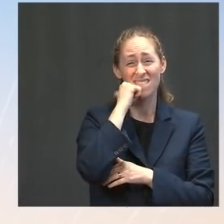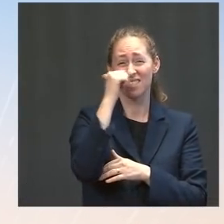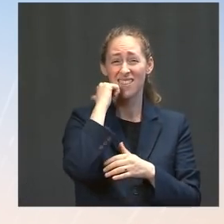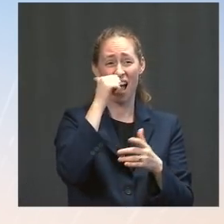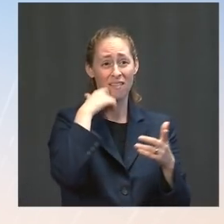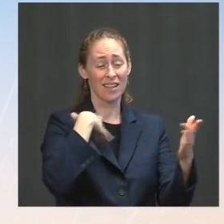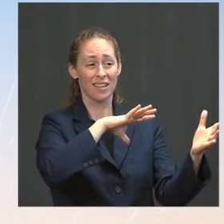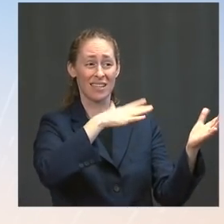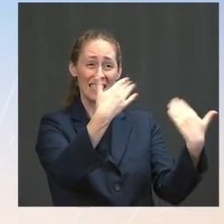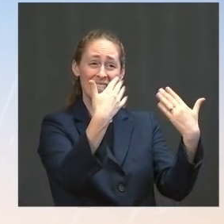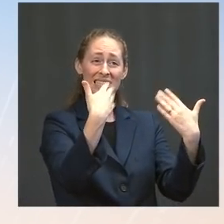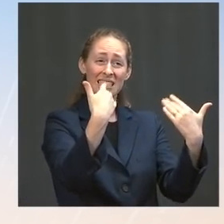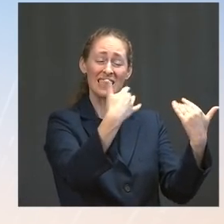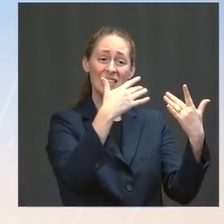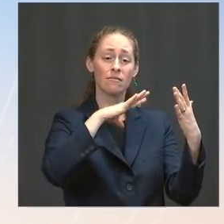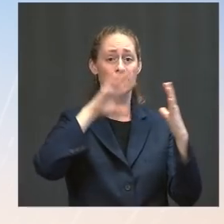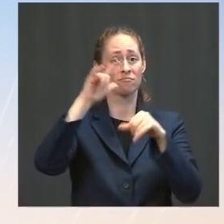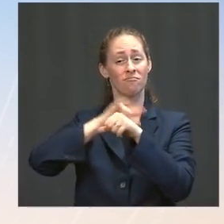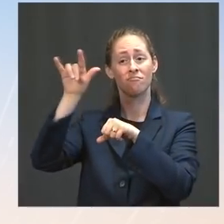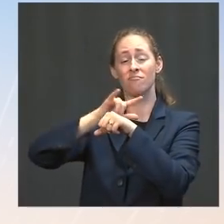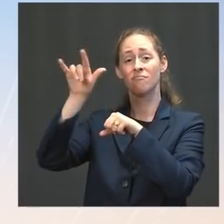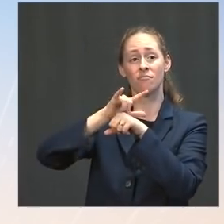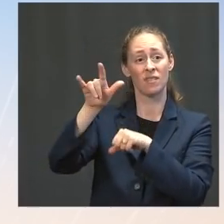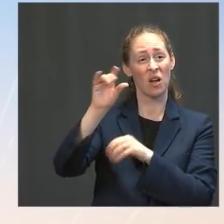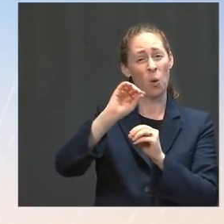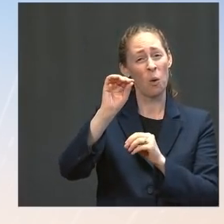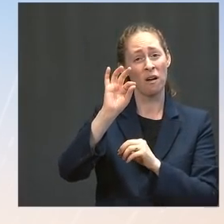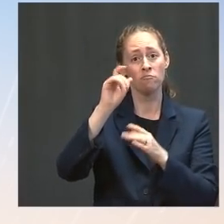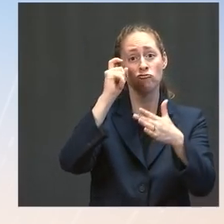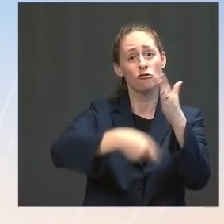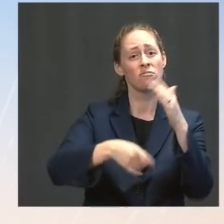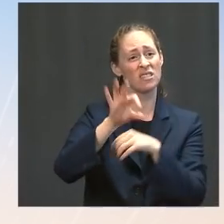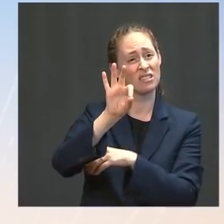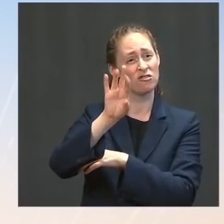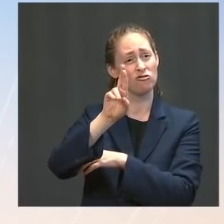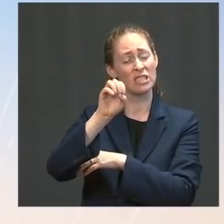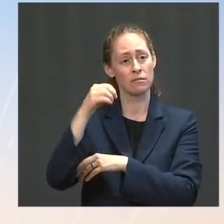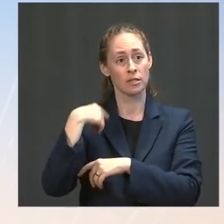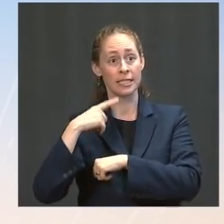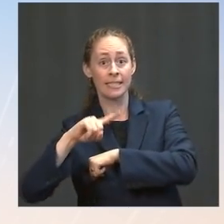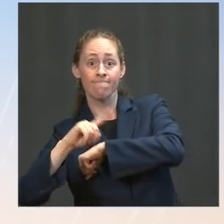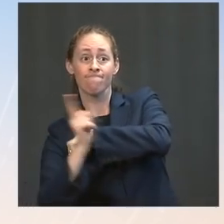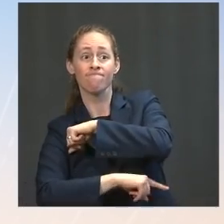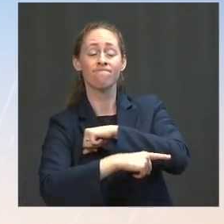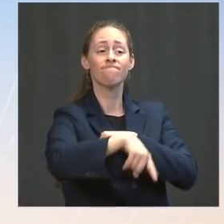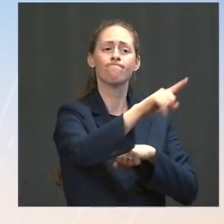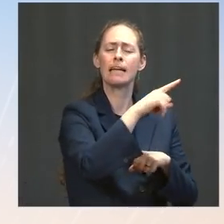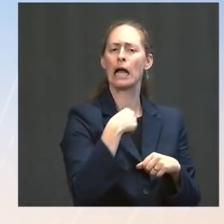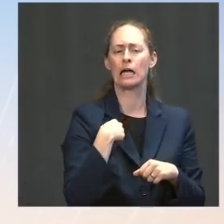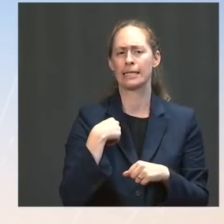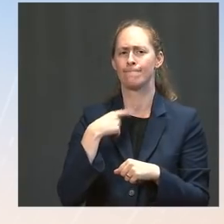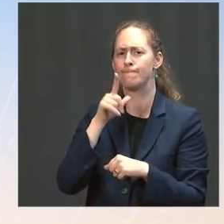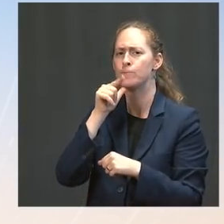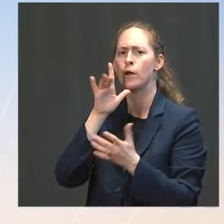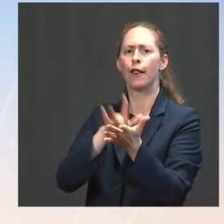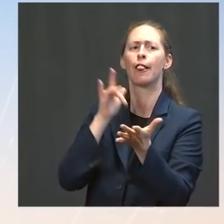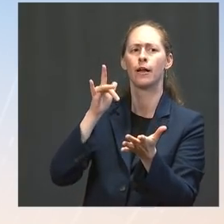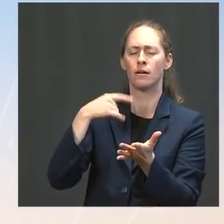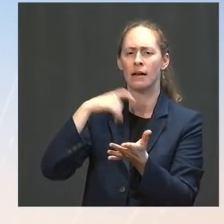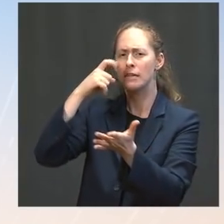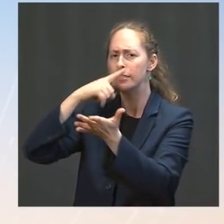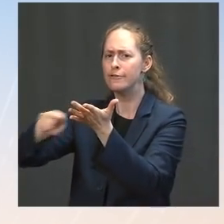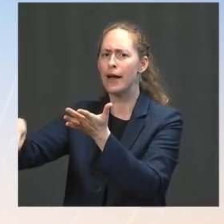the last flight, absolutely. Go ahead. I think NBC has announced it's doing an interview tomorrow with the